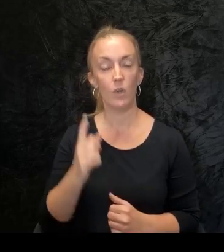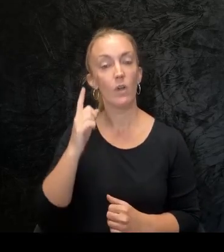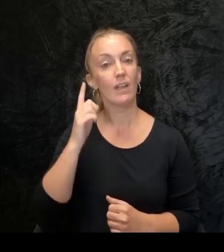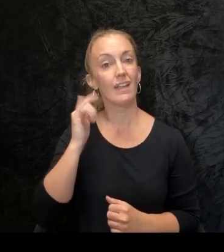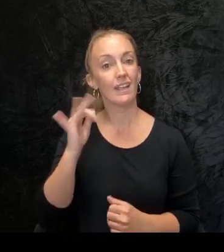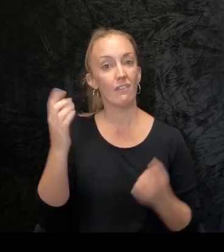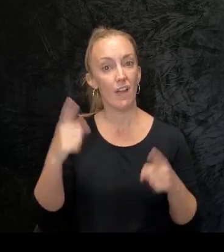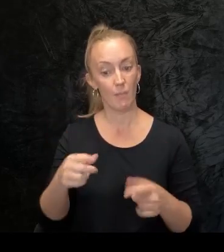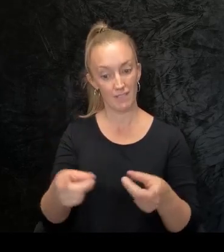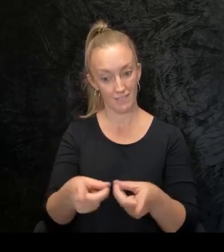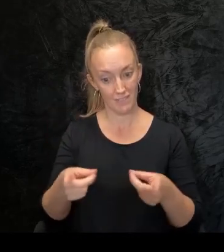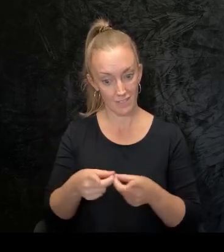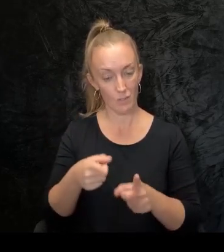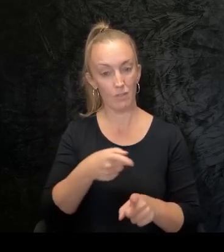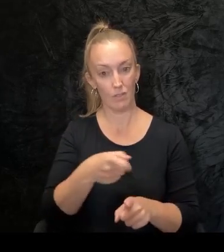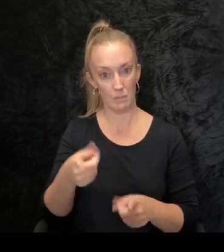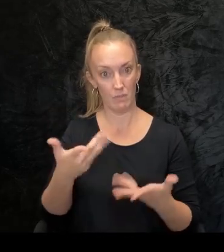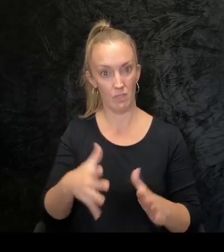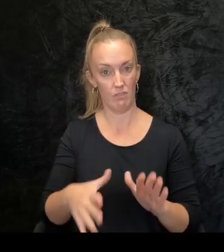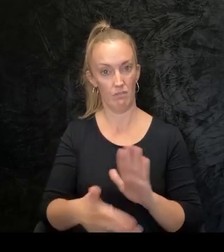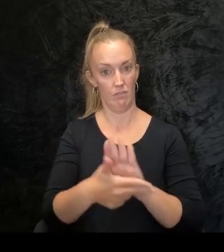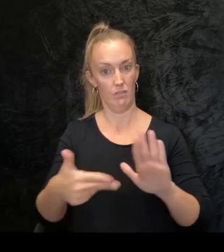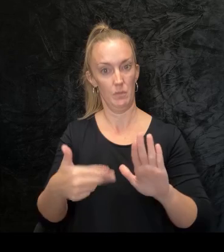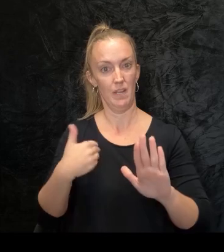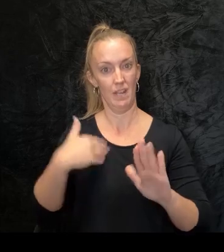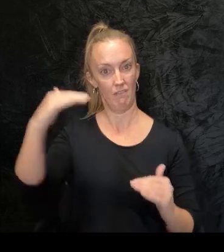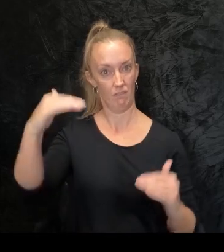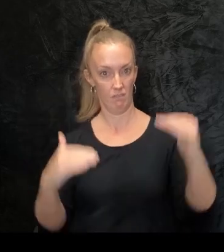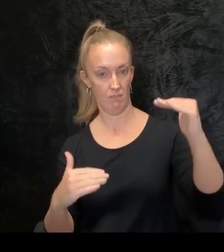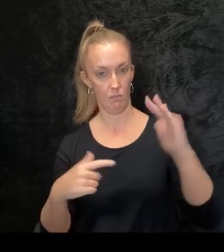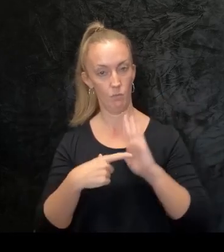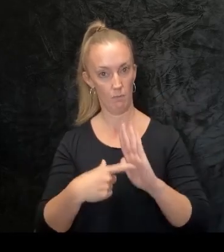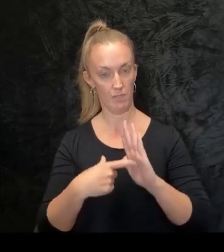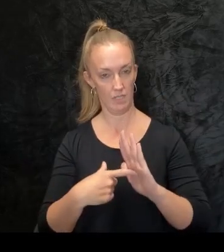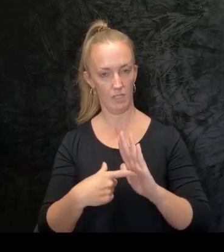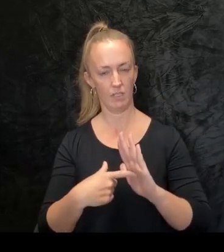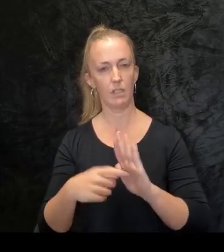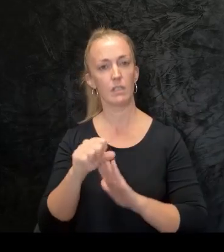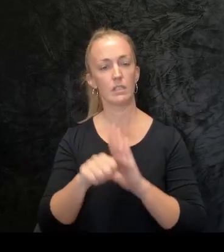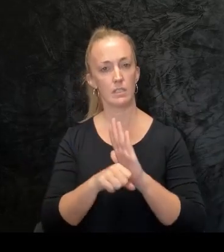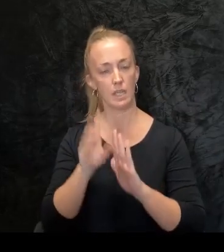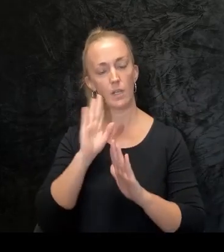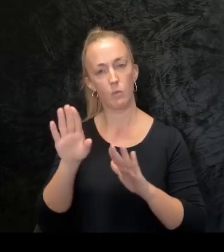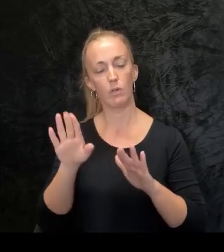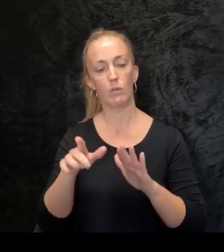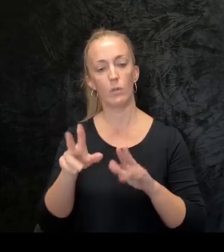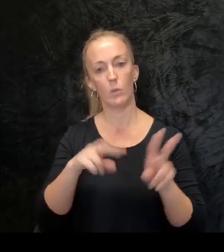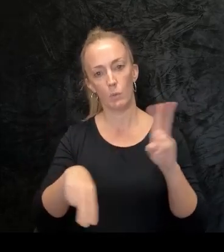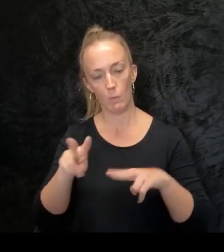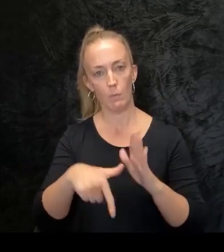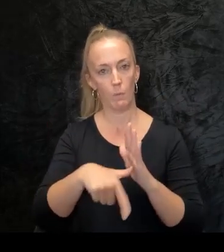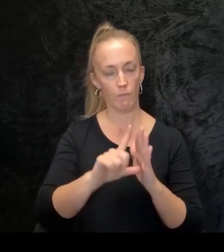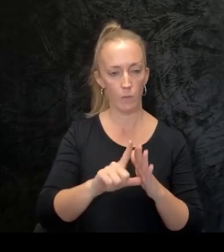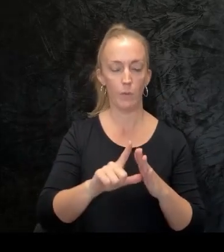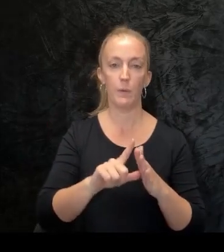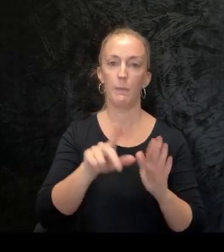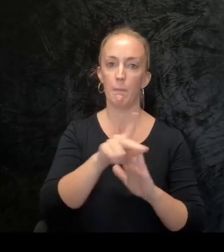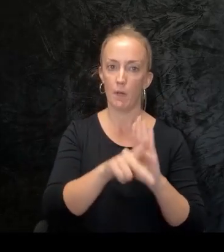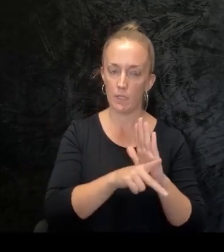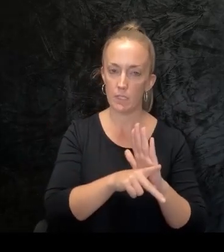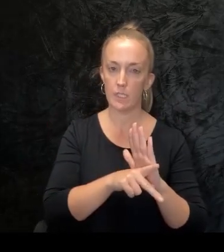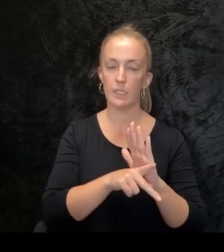identified as having a disproportionate representation, the state reviews policies, procedures, and practices for